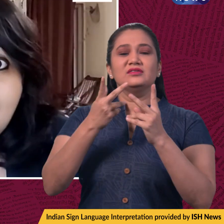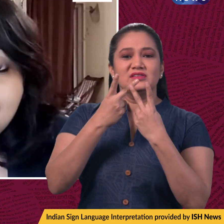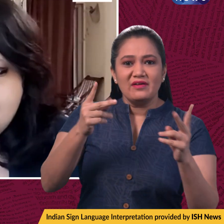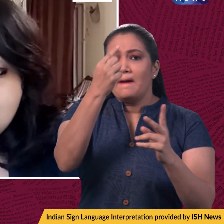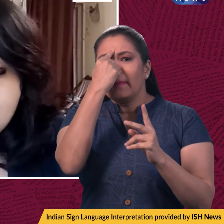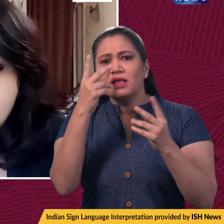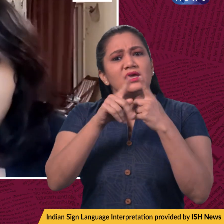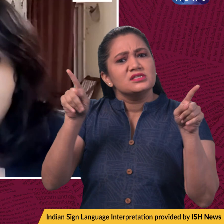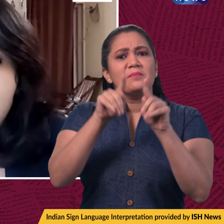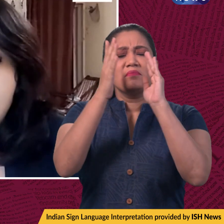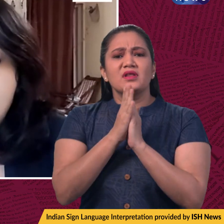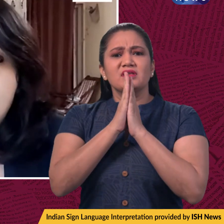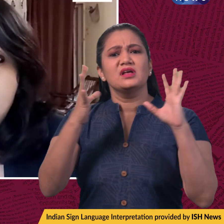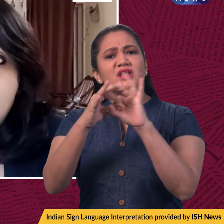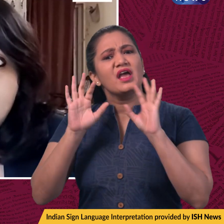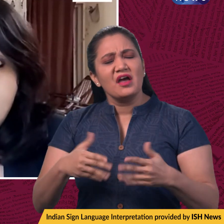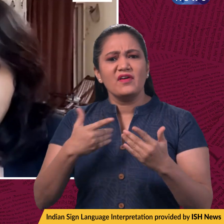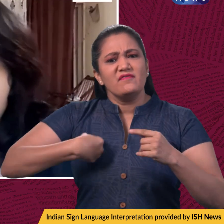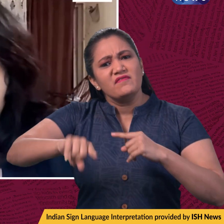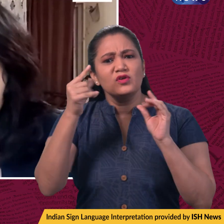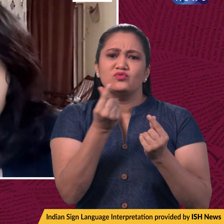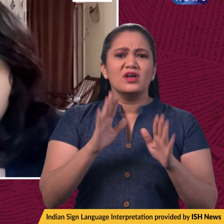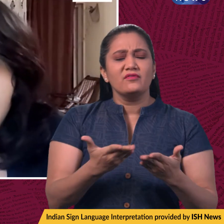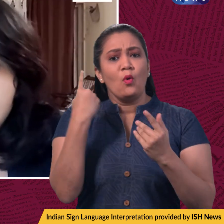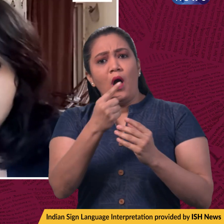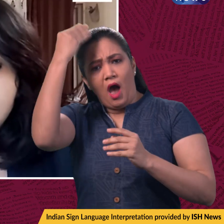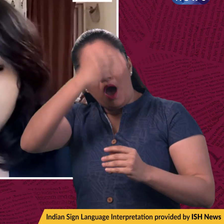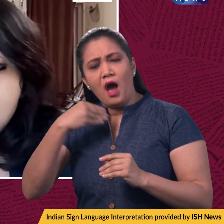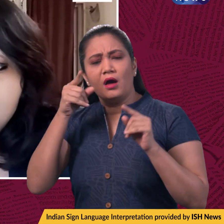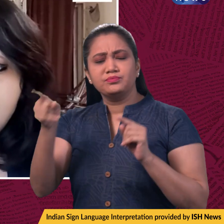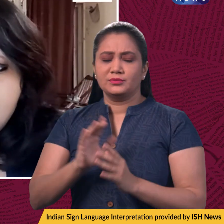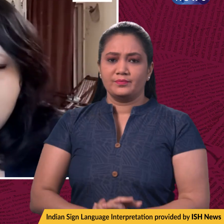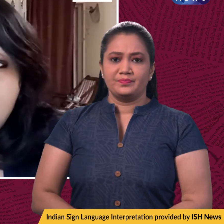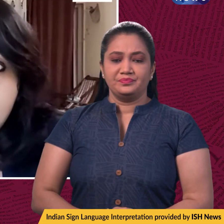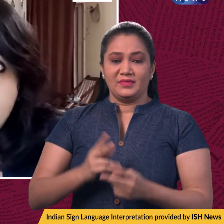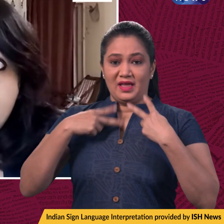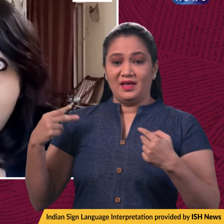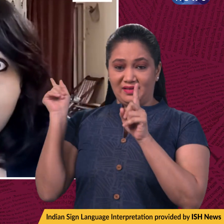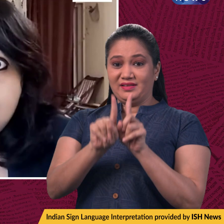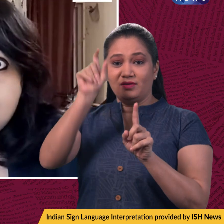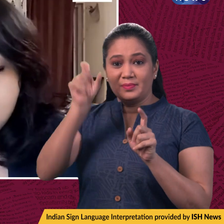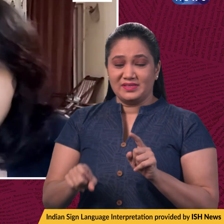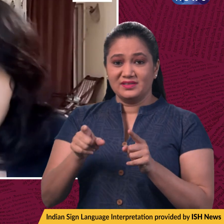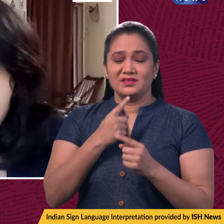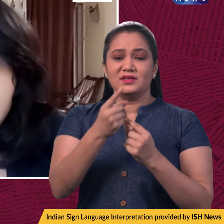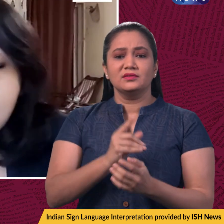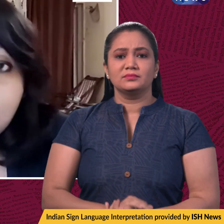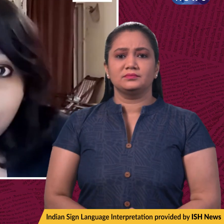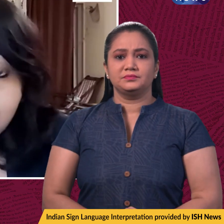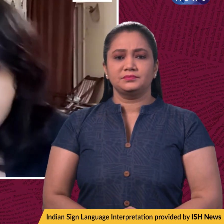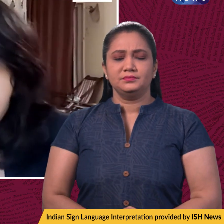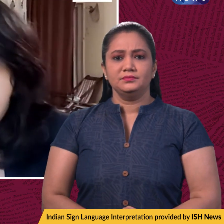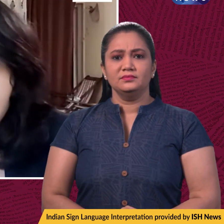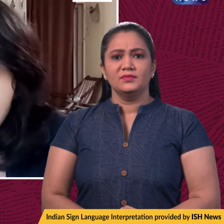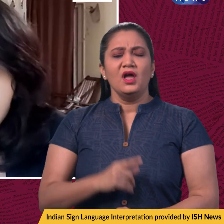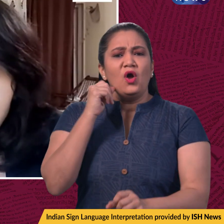crosses, and bindis worn by people every day, and quote. Now, Advocate Ravi Varma Kumar, appearing for the petitioner, said, and I